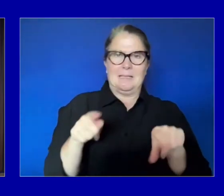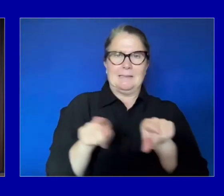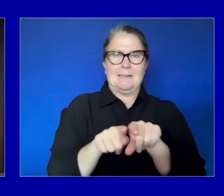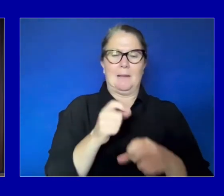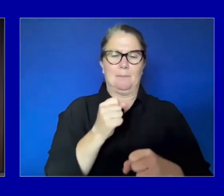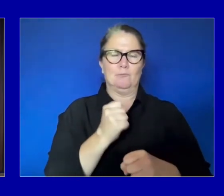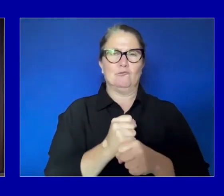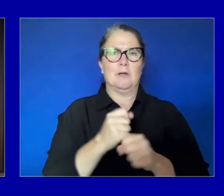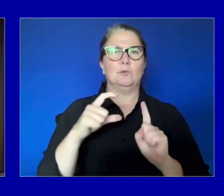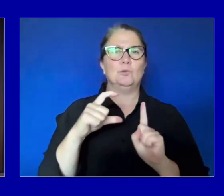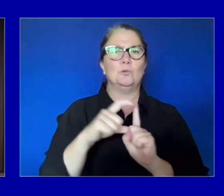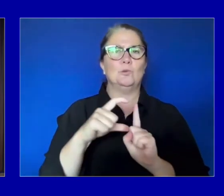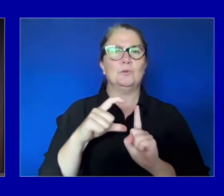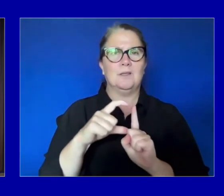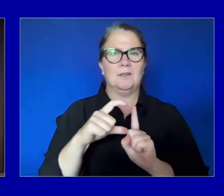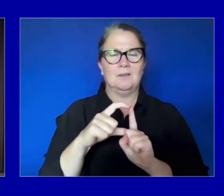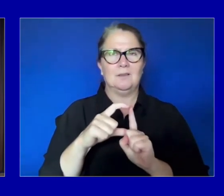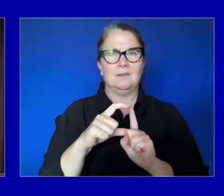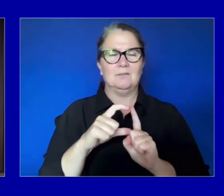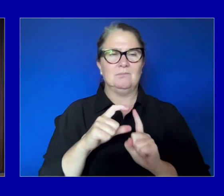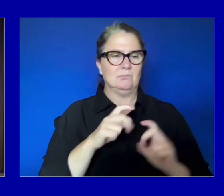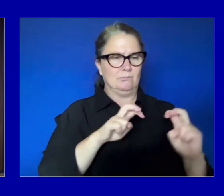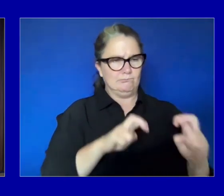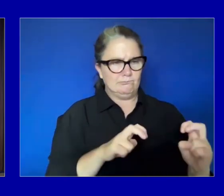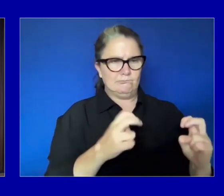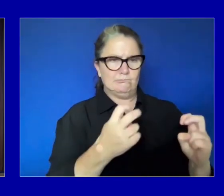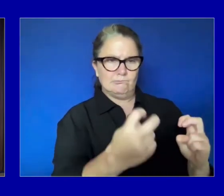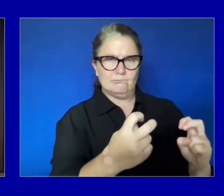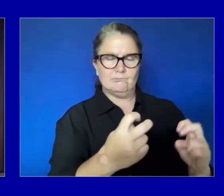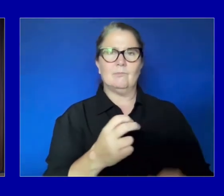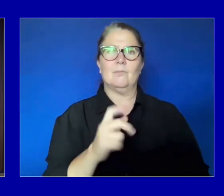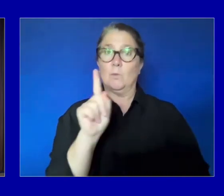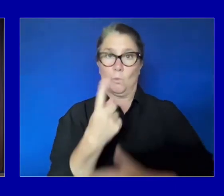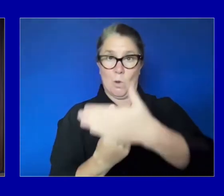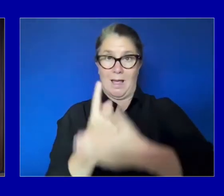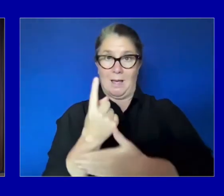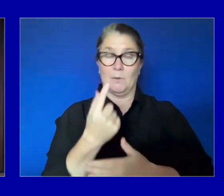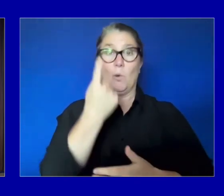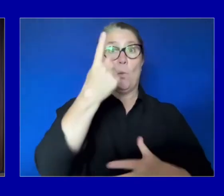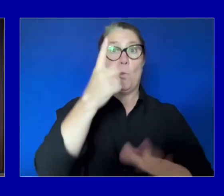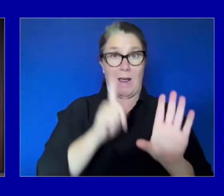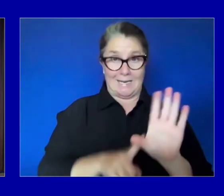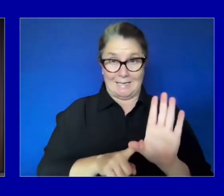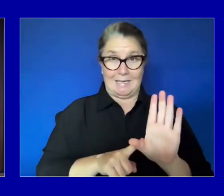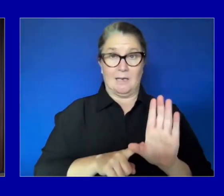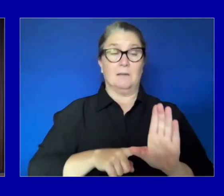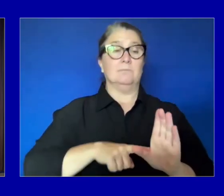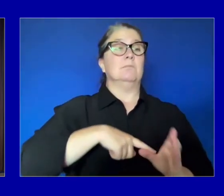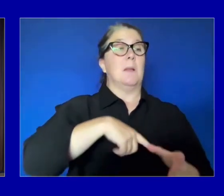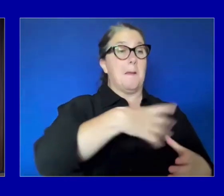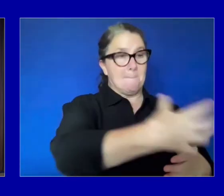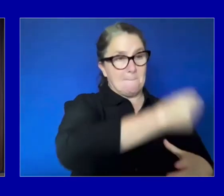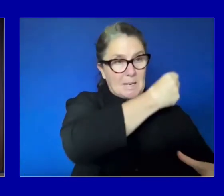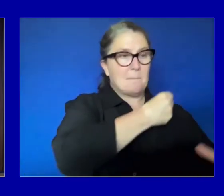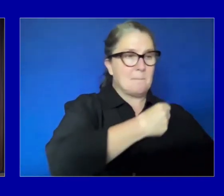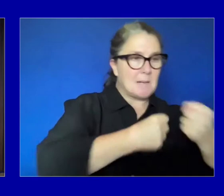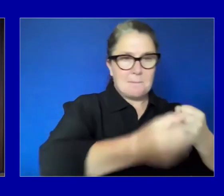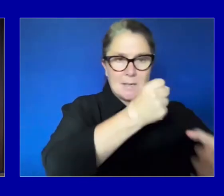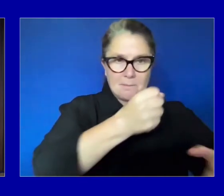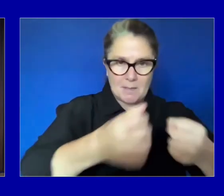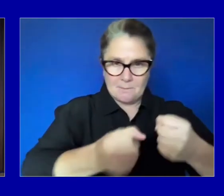sat down with me and the process is, is we pick one year and we strip it and then we tie it in sort of bundles and hang it up for the